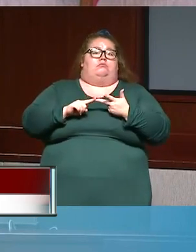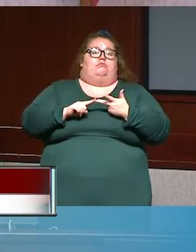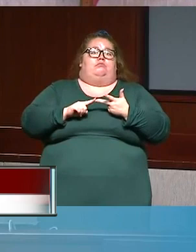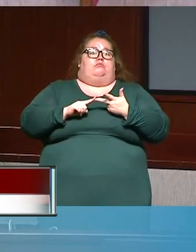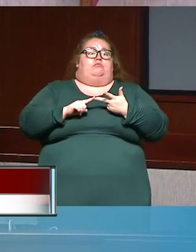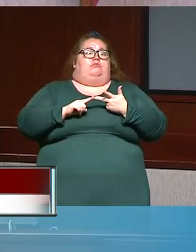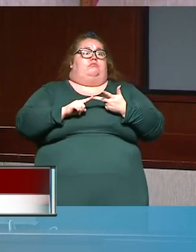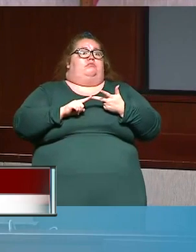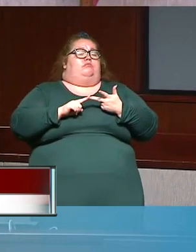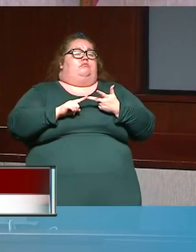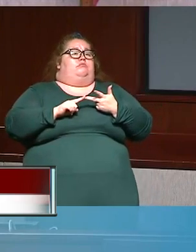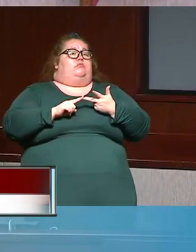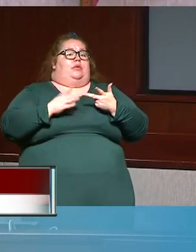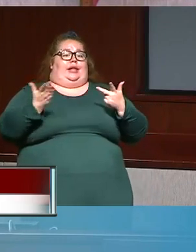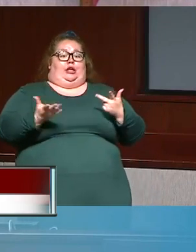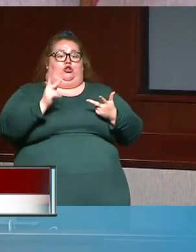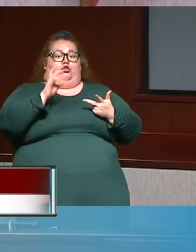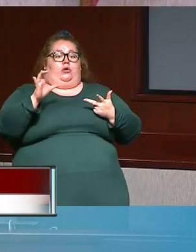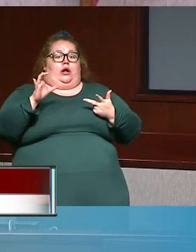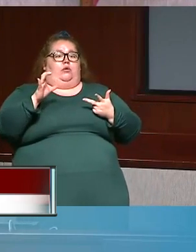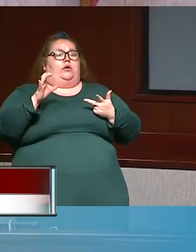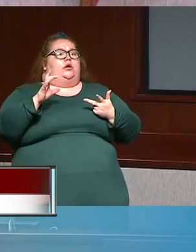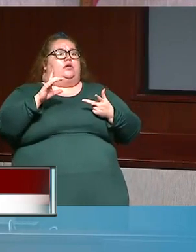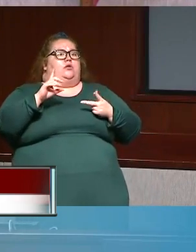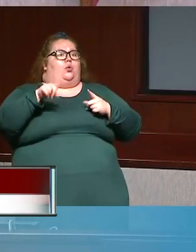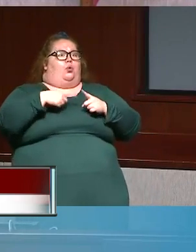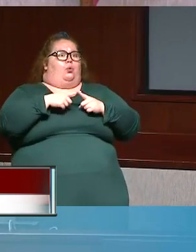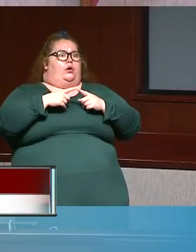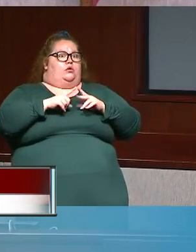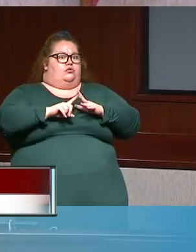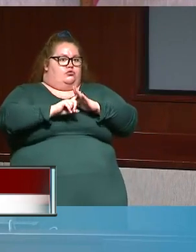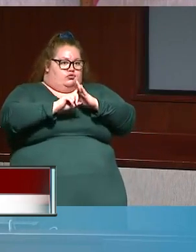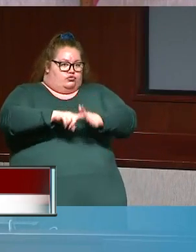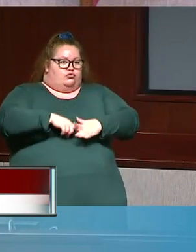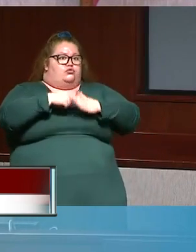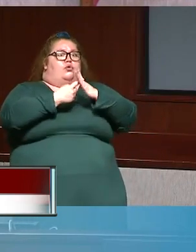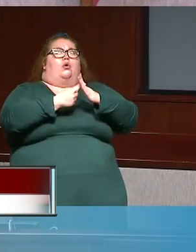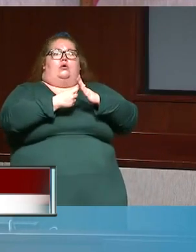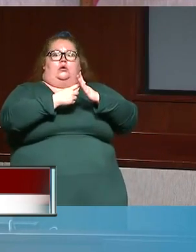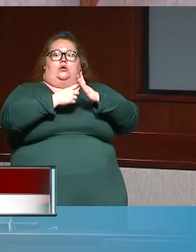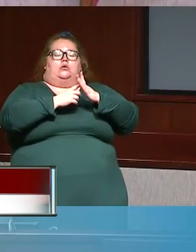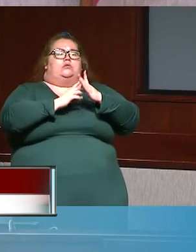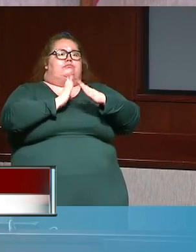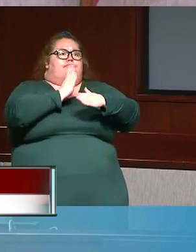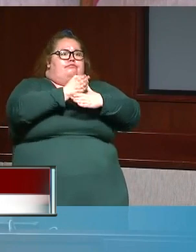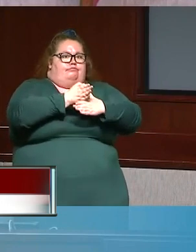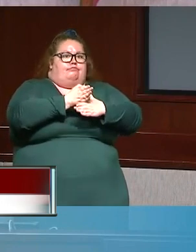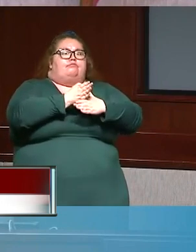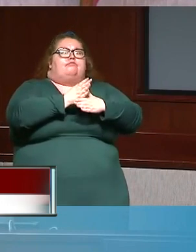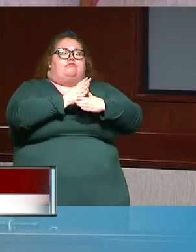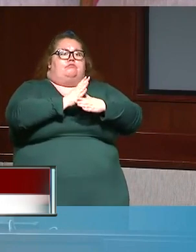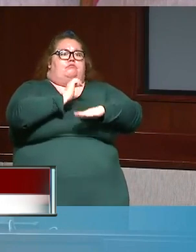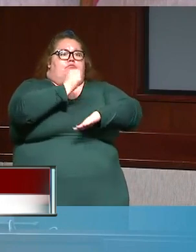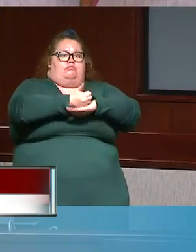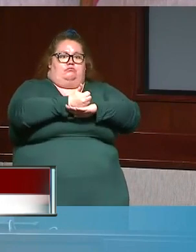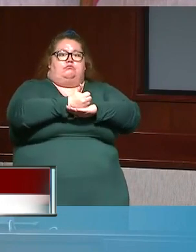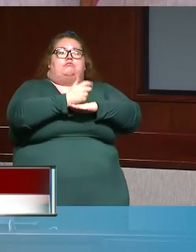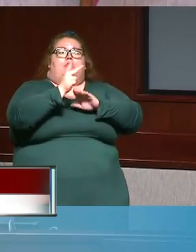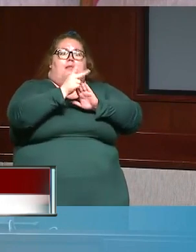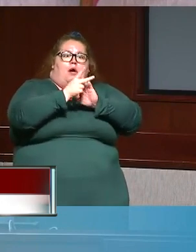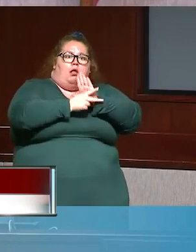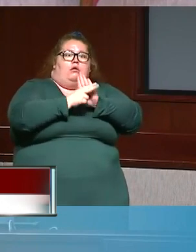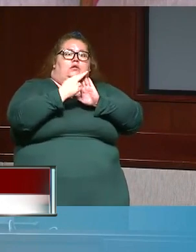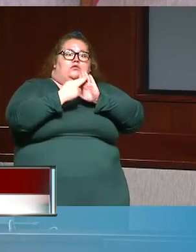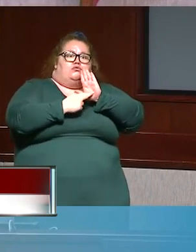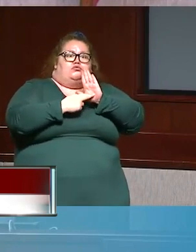county implemented interventions plays a significant role in that bell curve. And as we've mentioned before, the